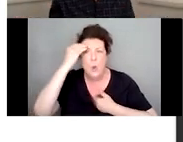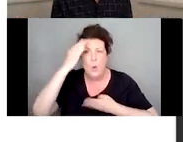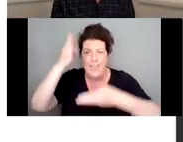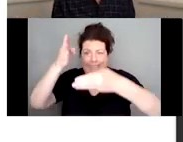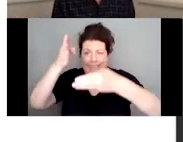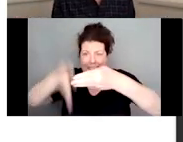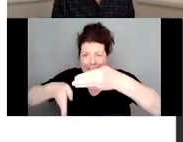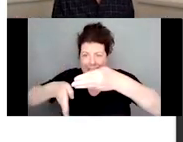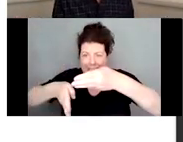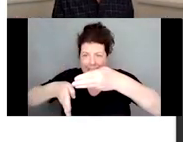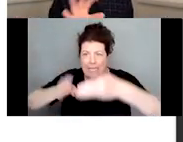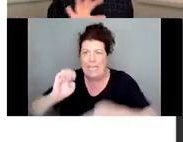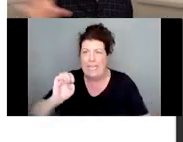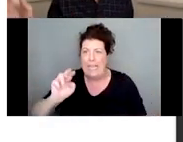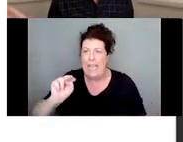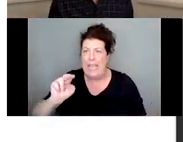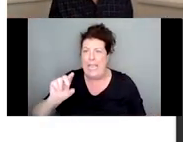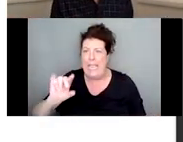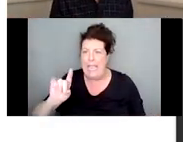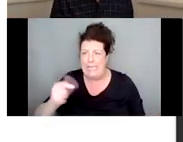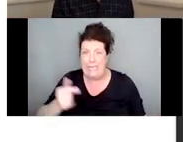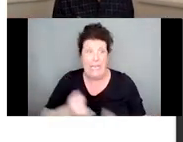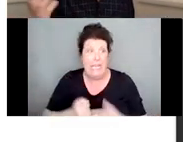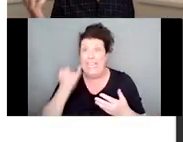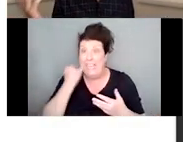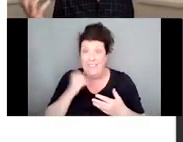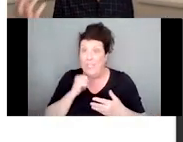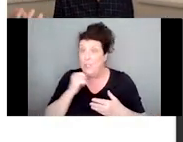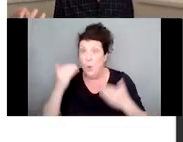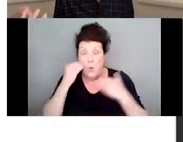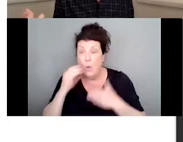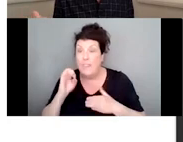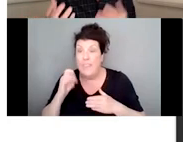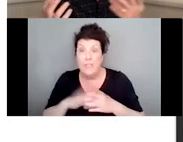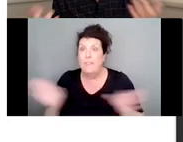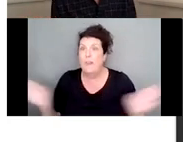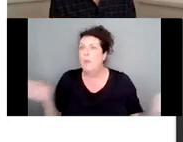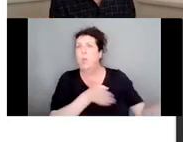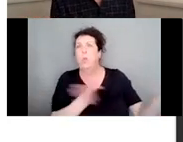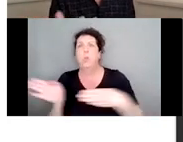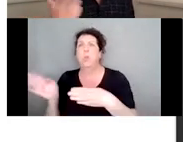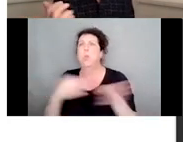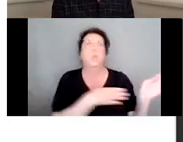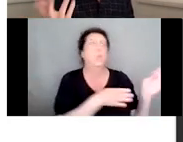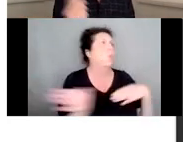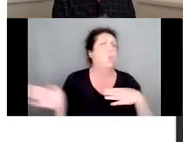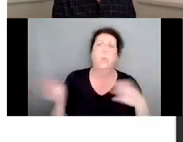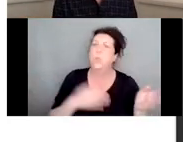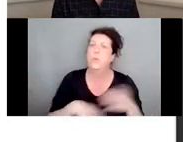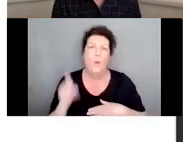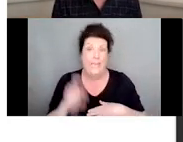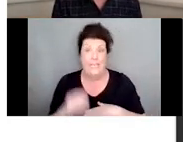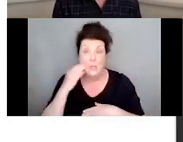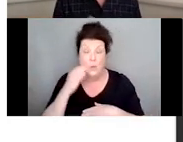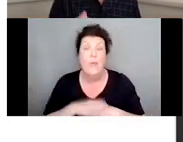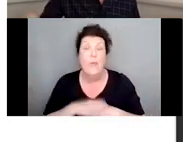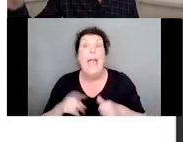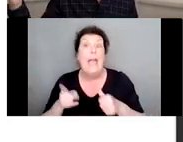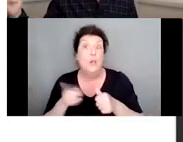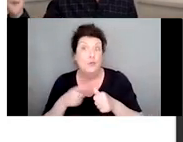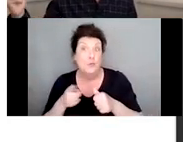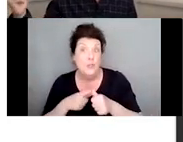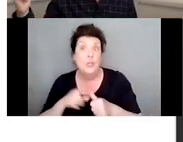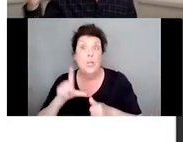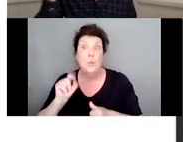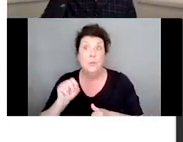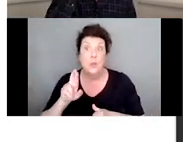there. But if I don't know the ending, then I'm scrambling. So I always knew the ending. know, originally it was Mare and Lori on the floor of her kitchen and it changed